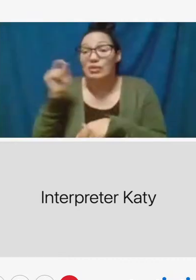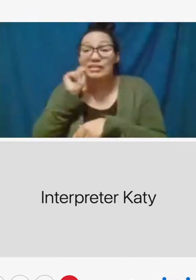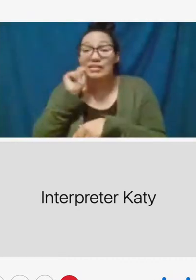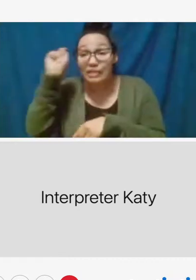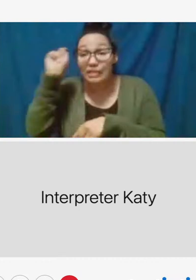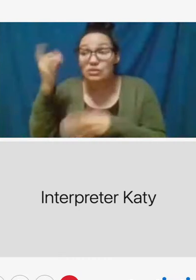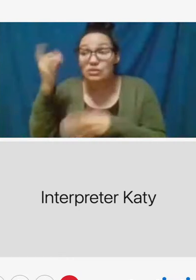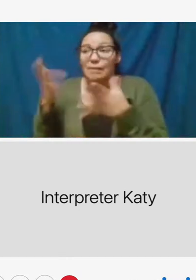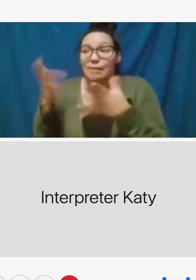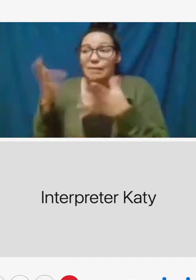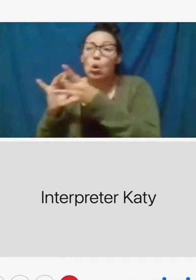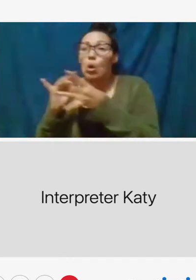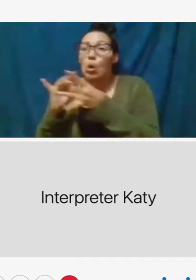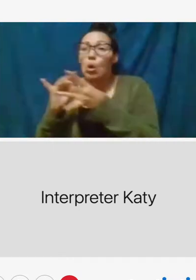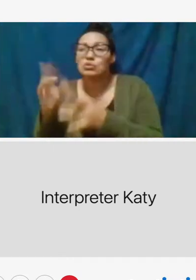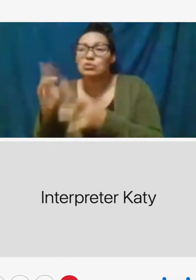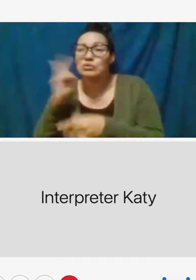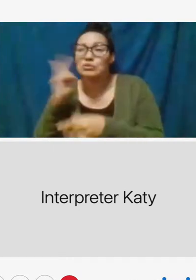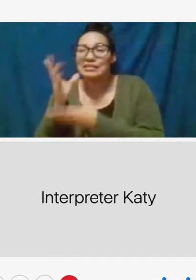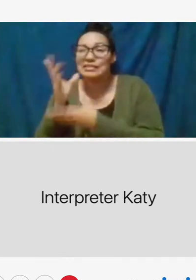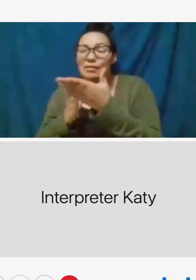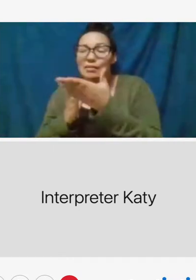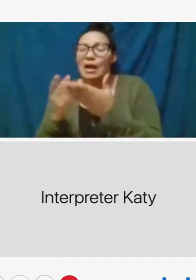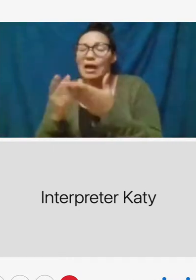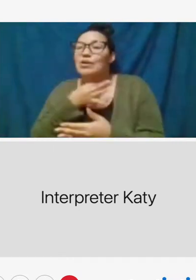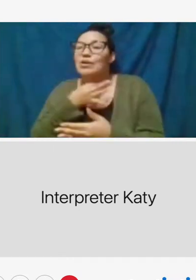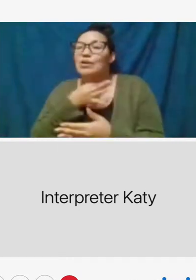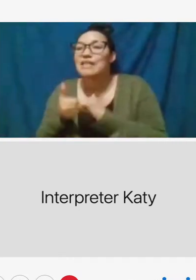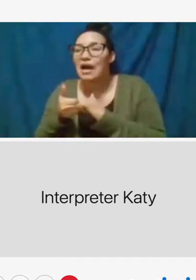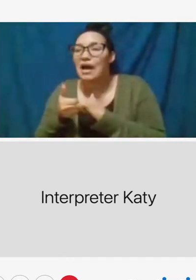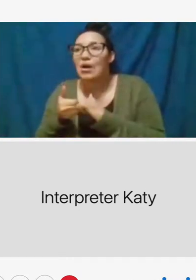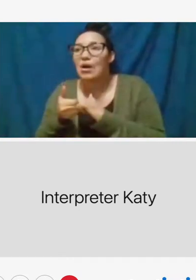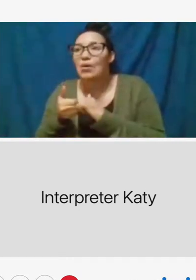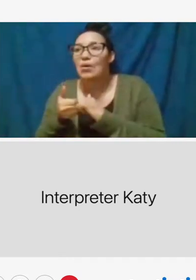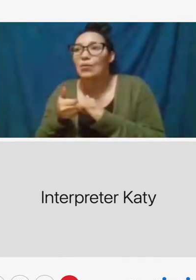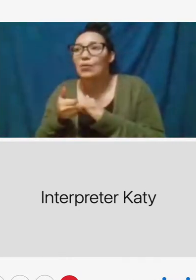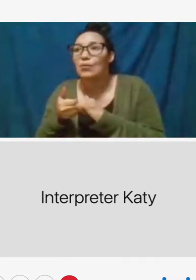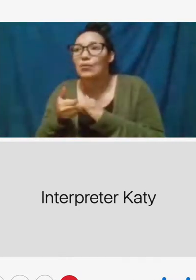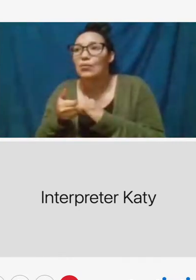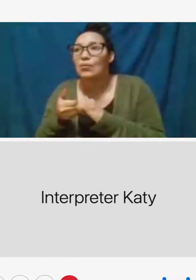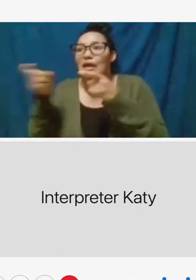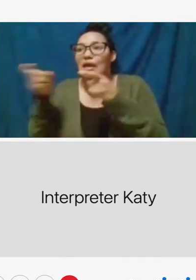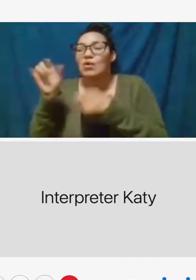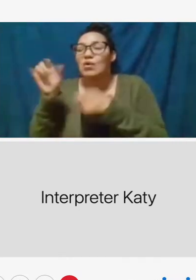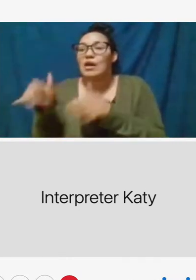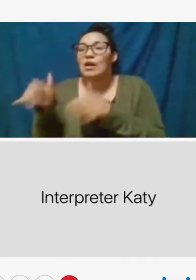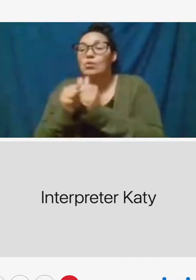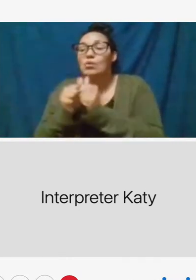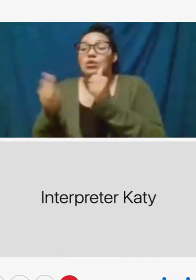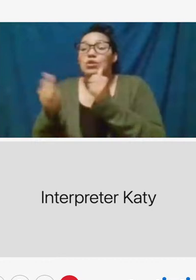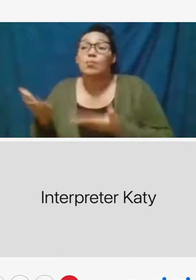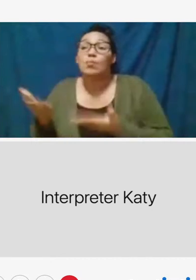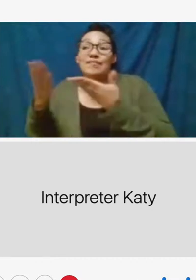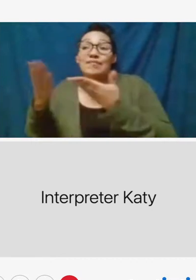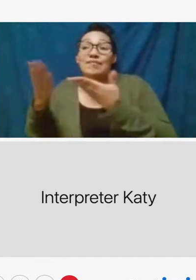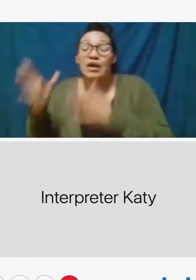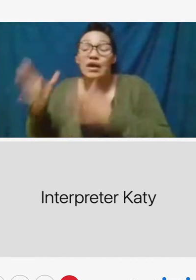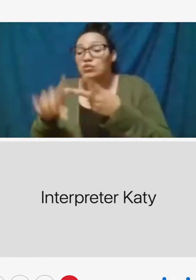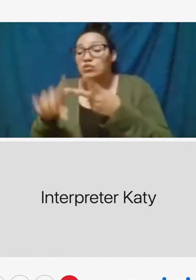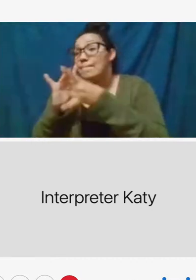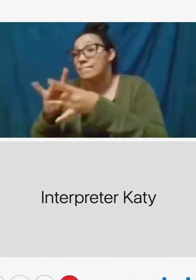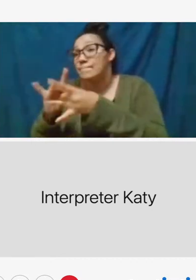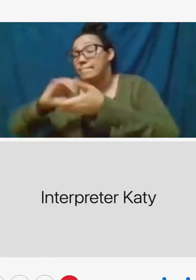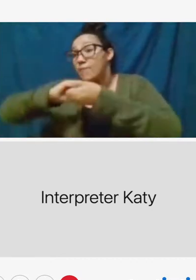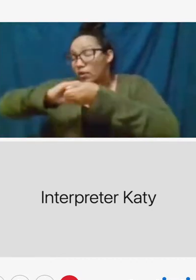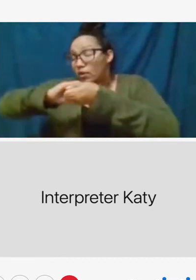we're seeing some of that curious to know how we're handling uh that with either providers Partners referrals um when we